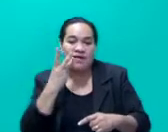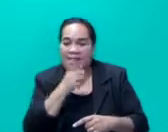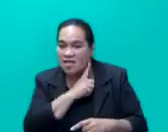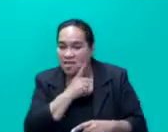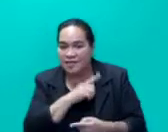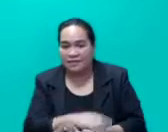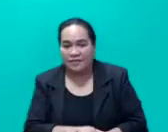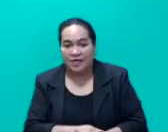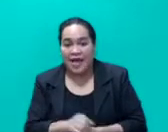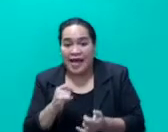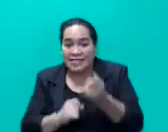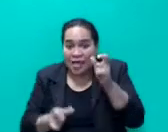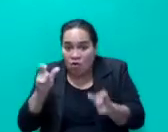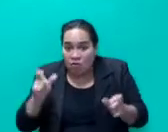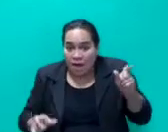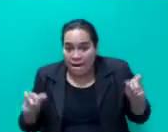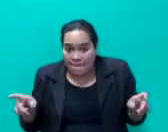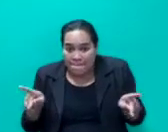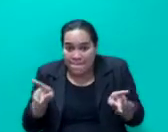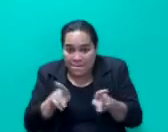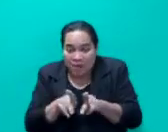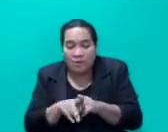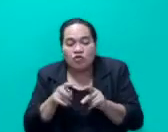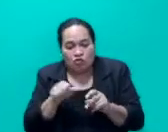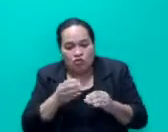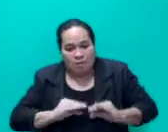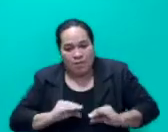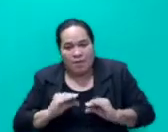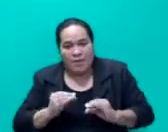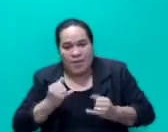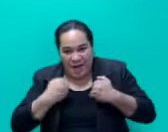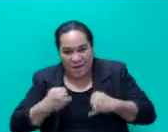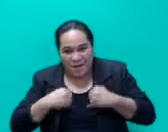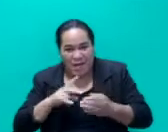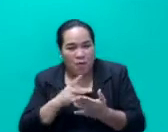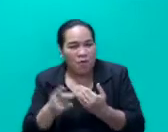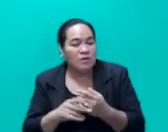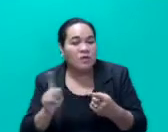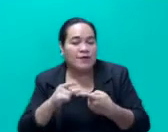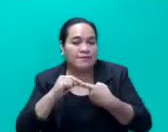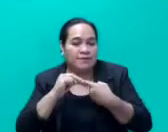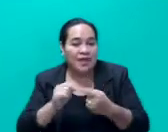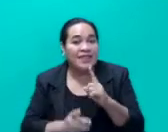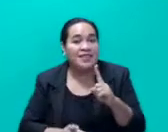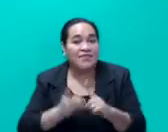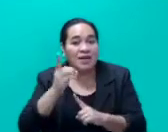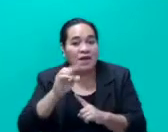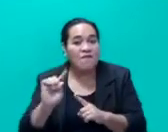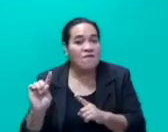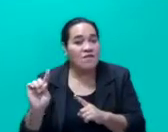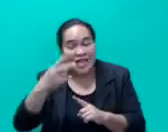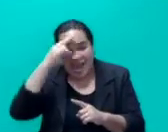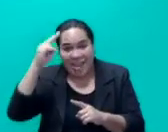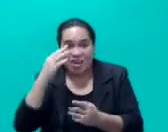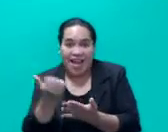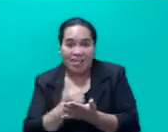the stakeholder partnerships are also used to implement our programs, and this includes the development of the Fiji's first ever National Action